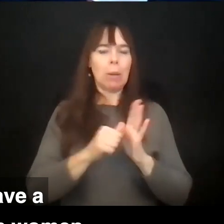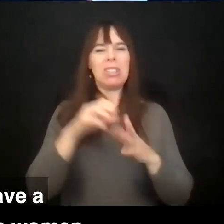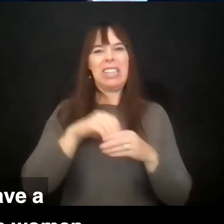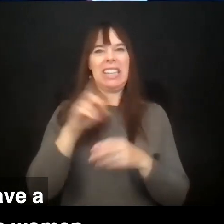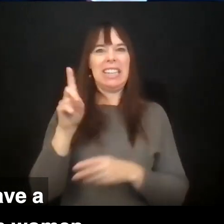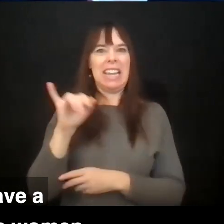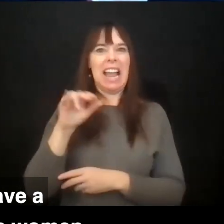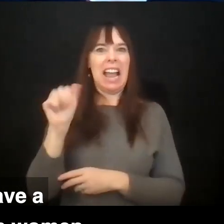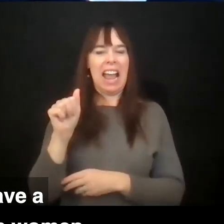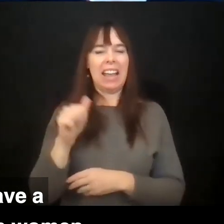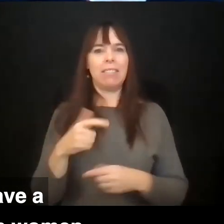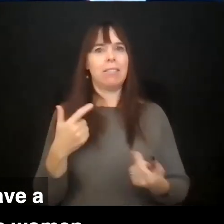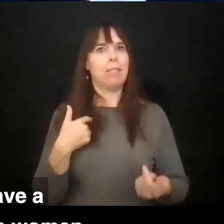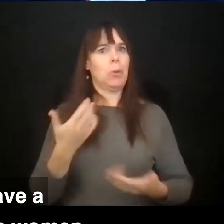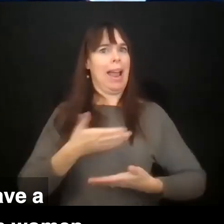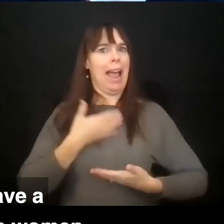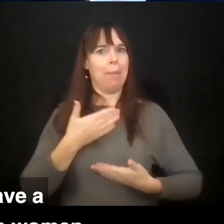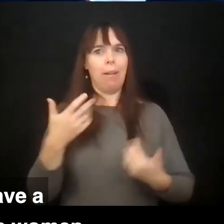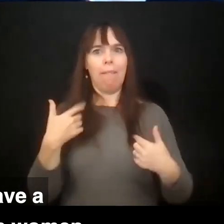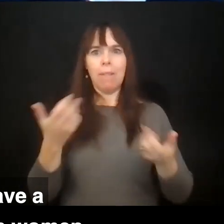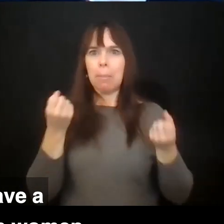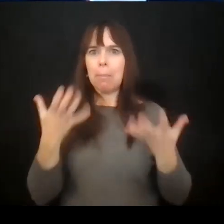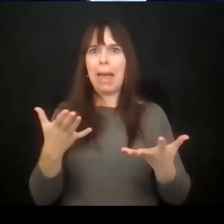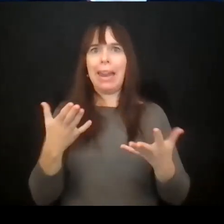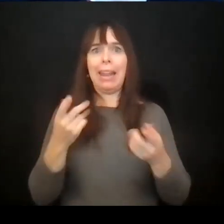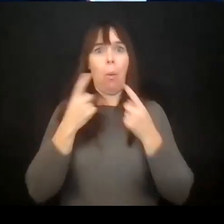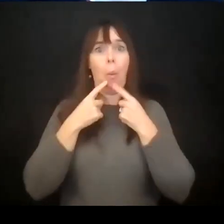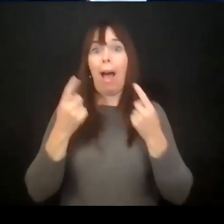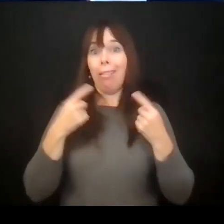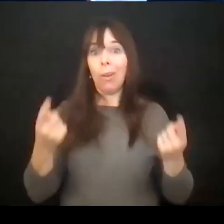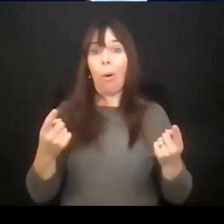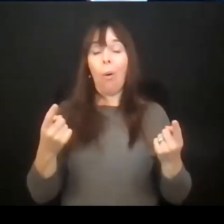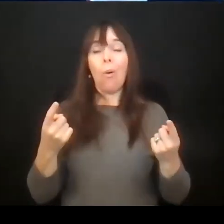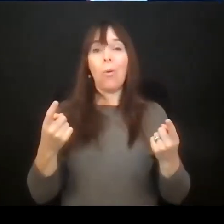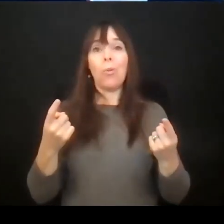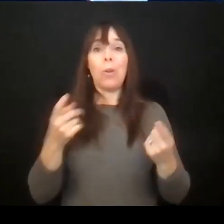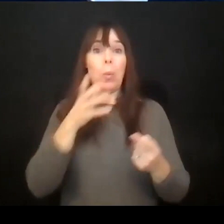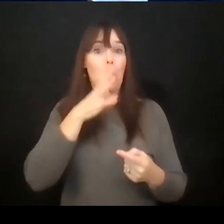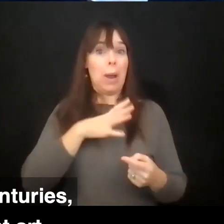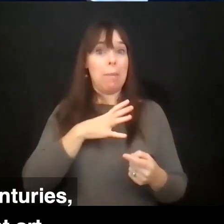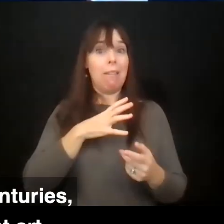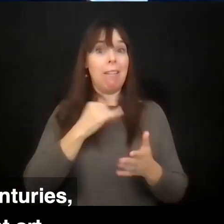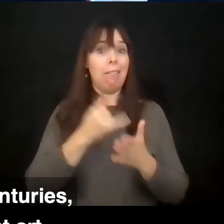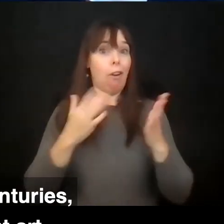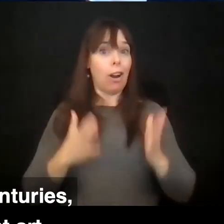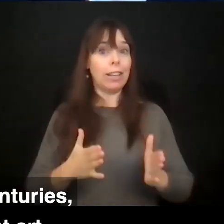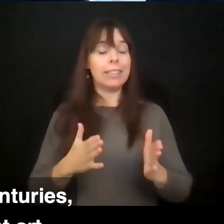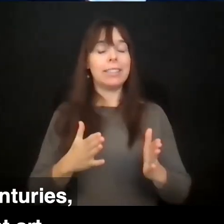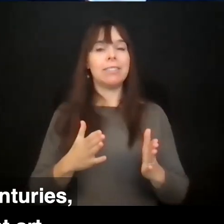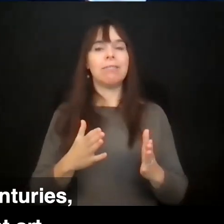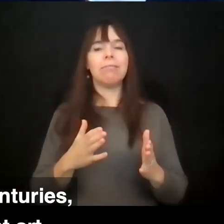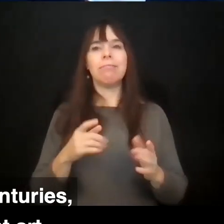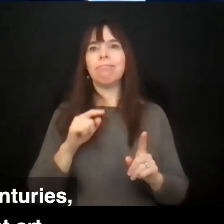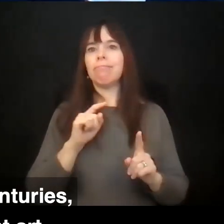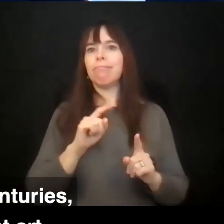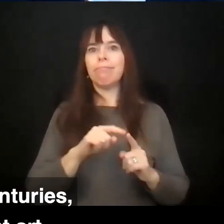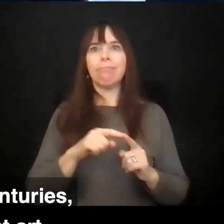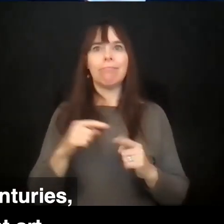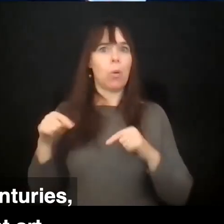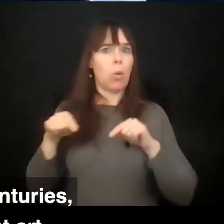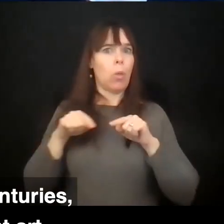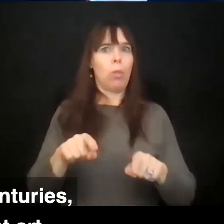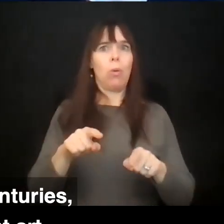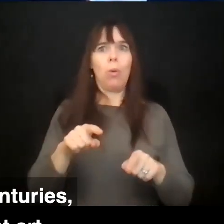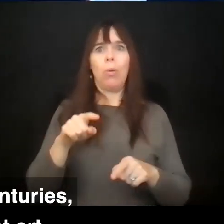a number of very well-known women who have, through the